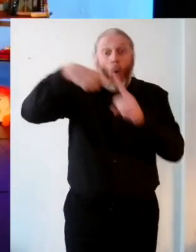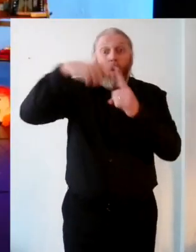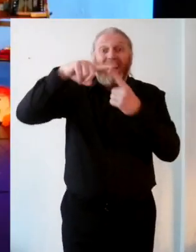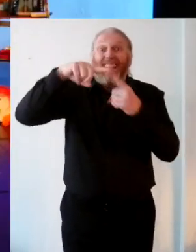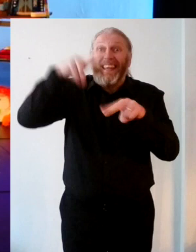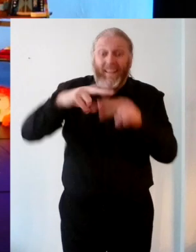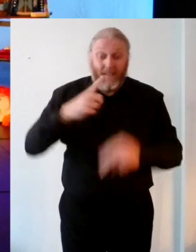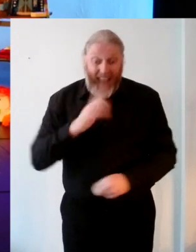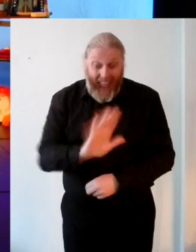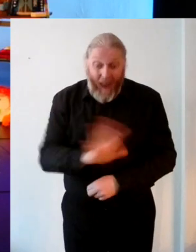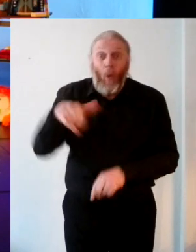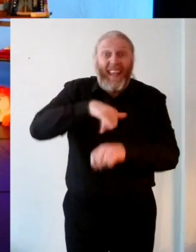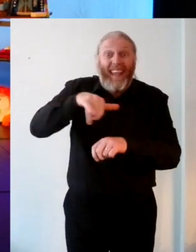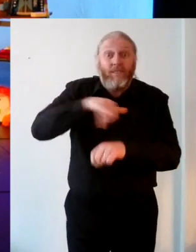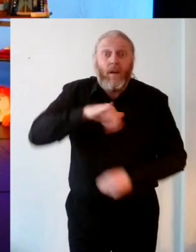hello, Keith!